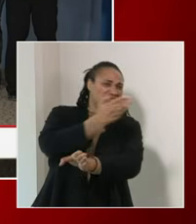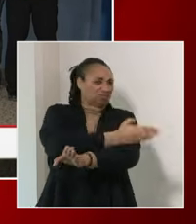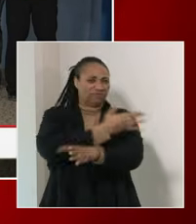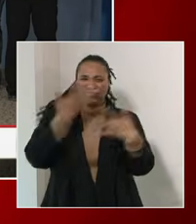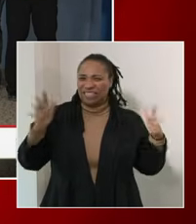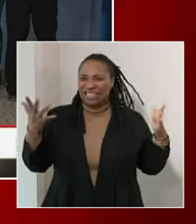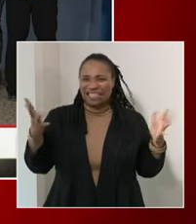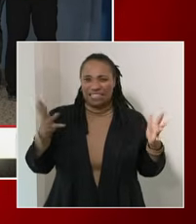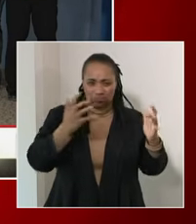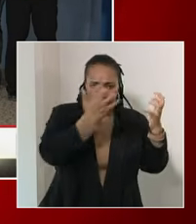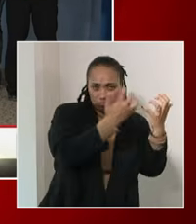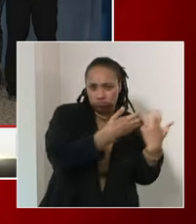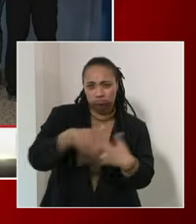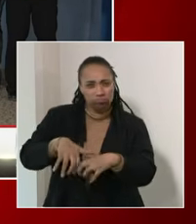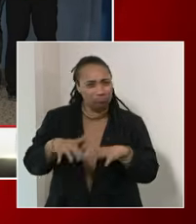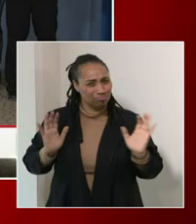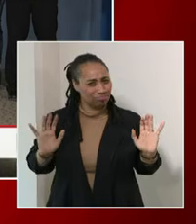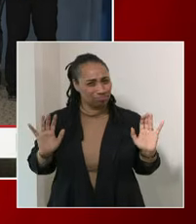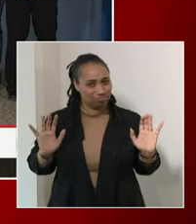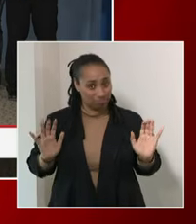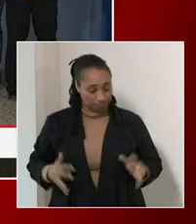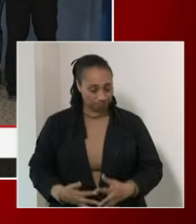that equipment. Yes.